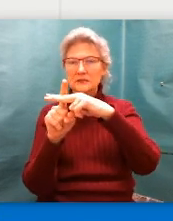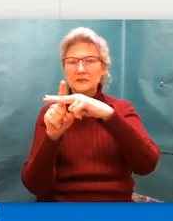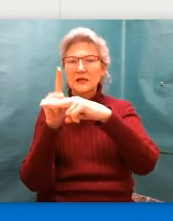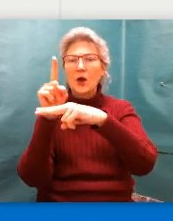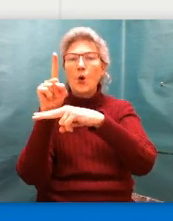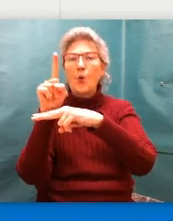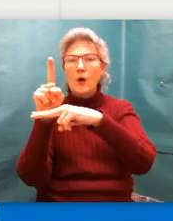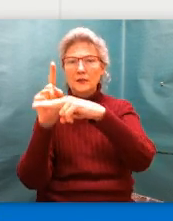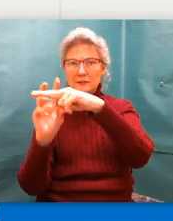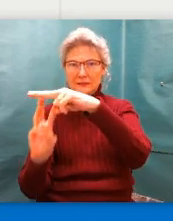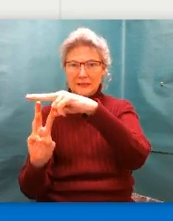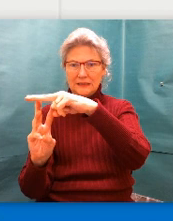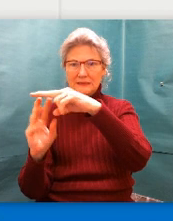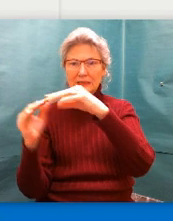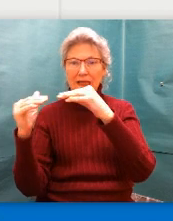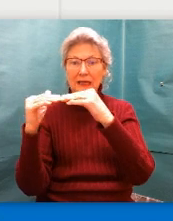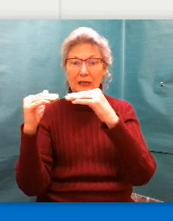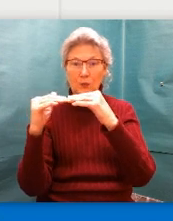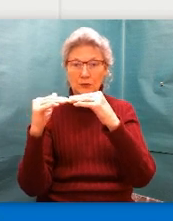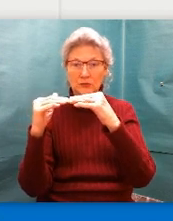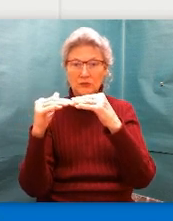1 6.